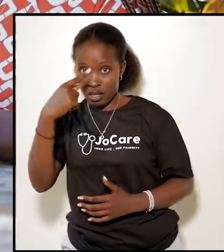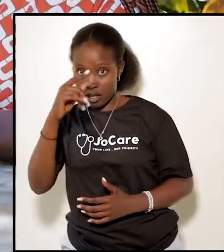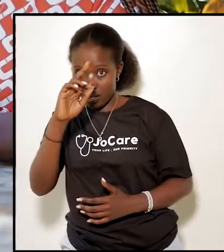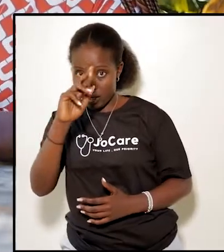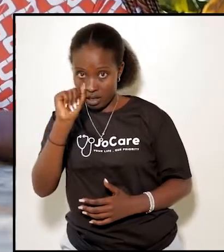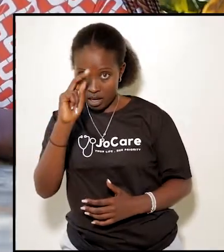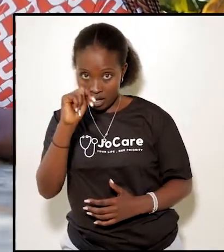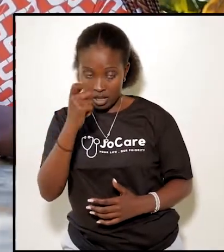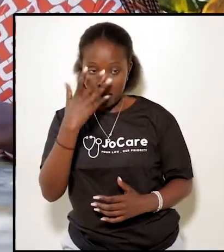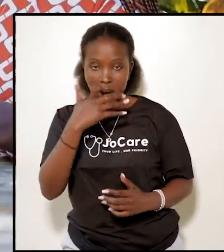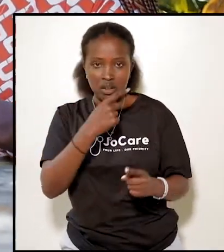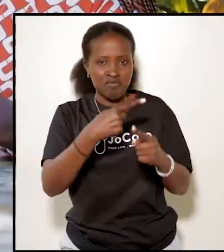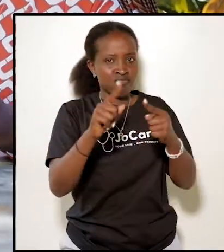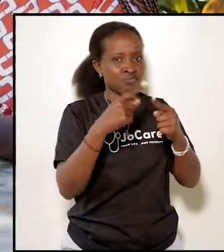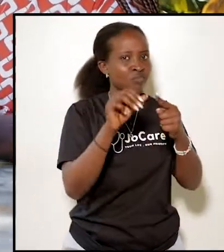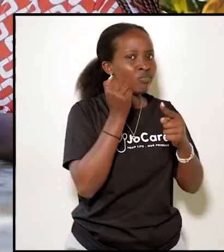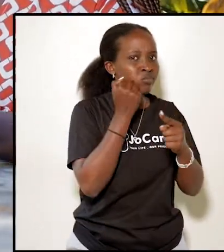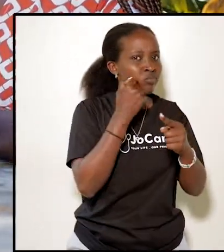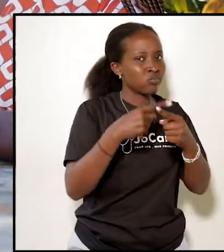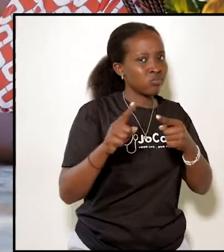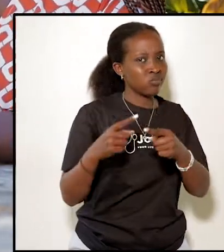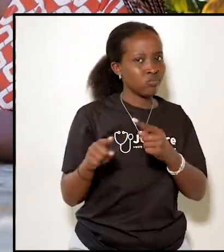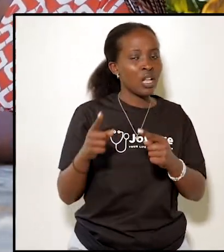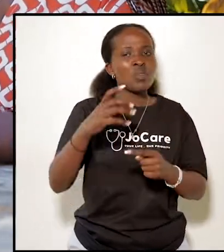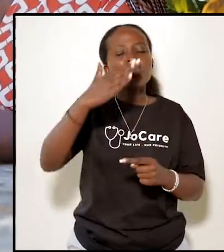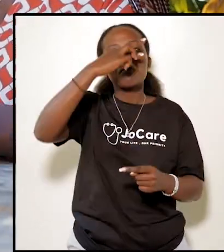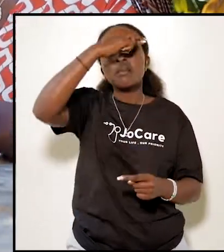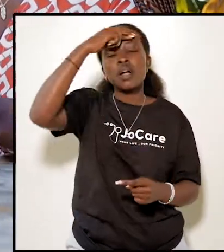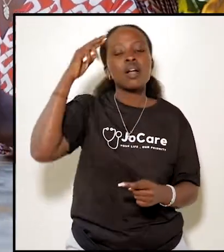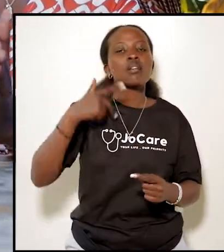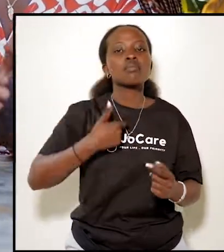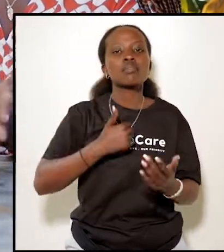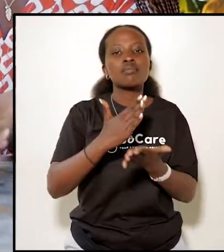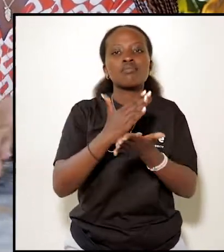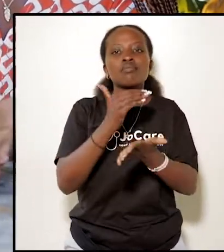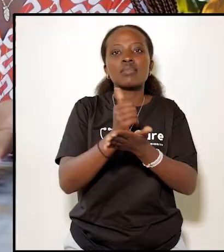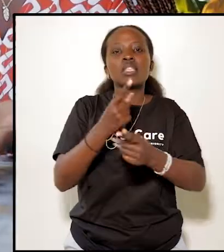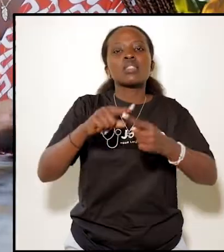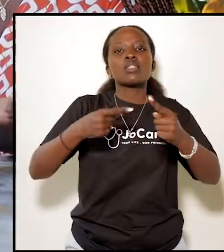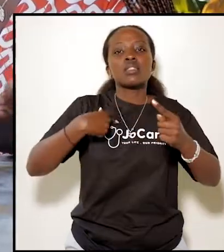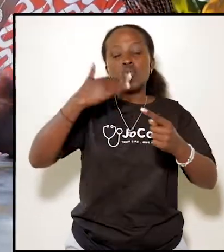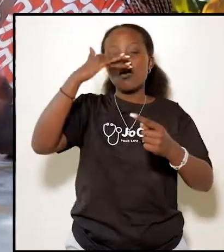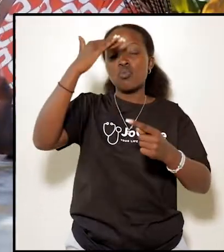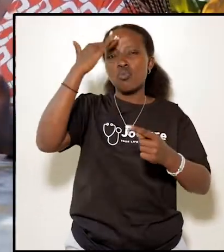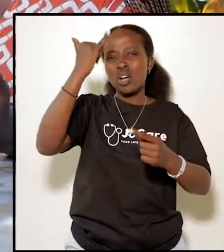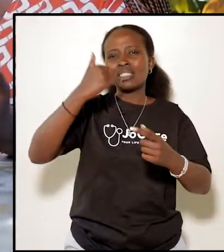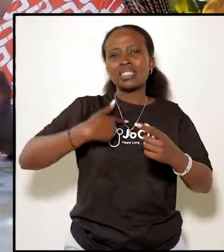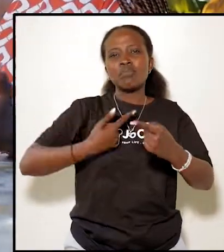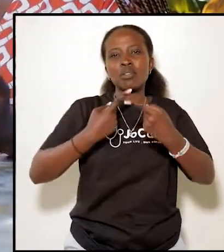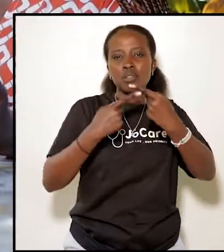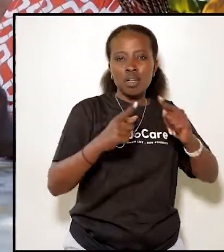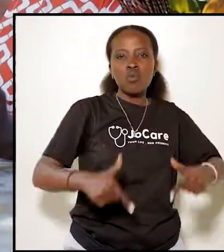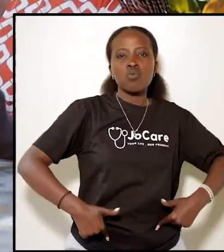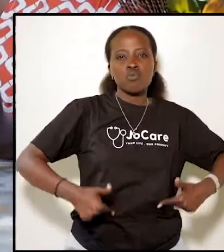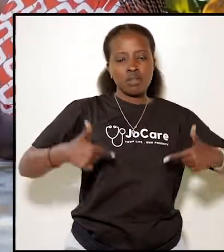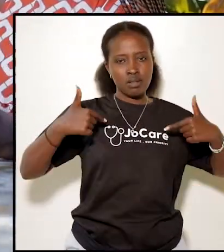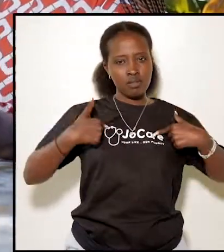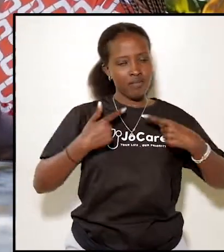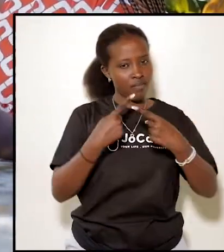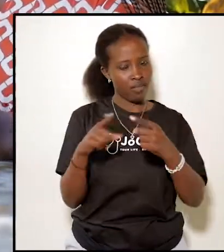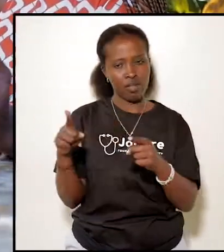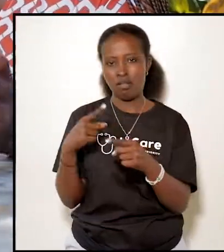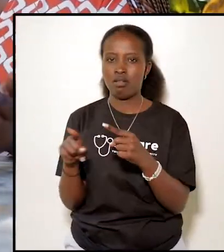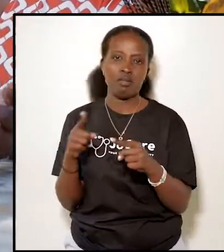irregularity is not as severe. That's why I will give you diet changes, lifestyle